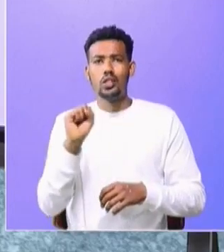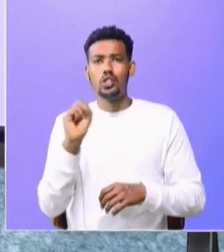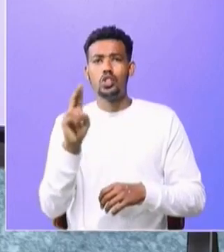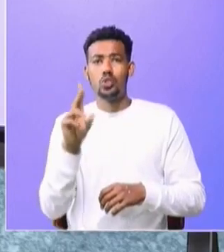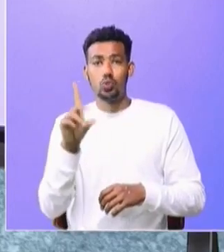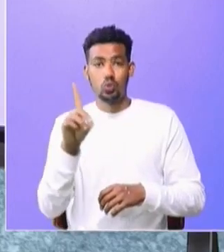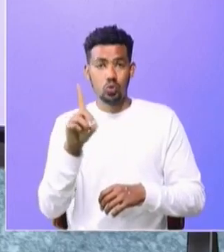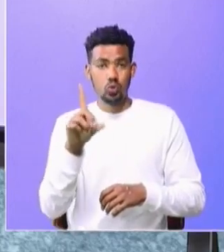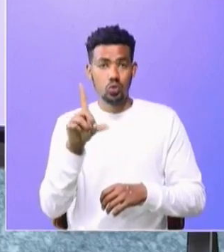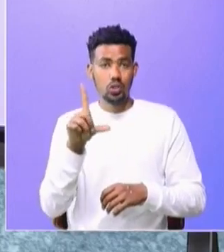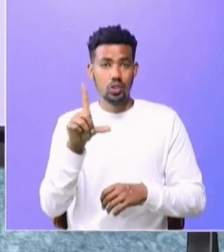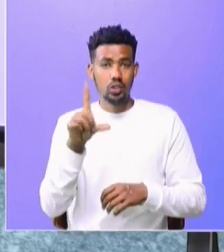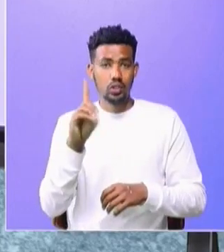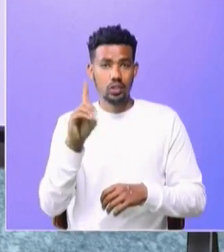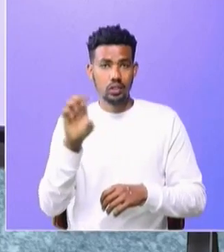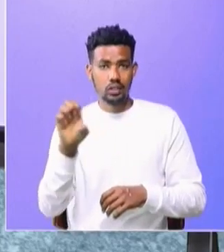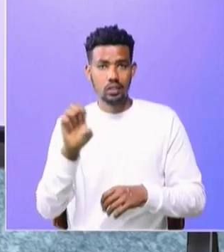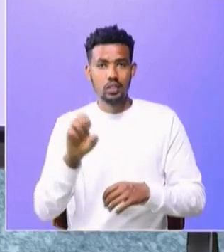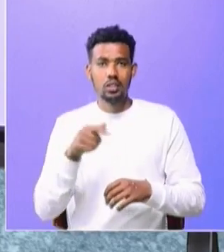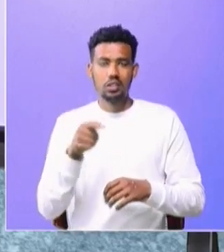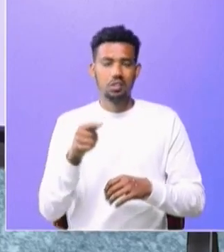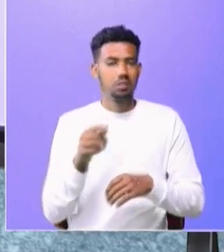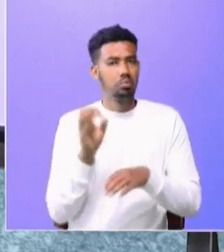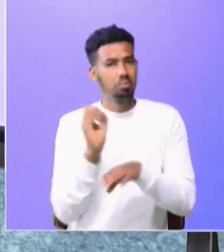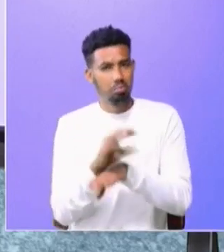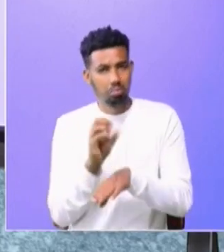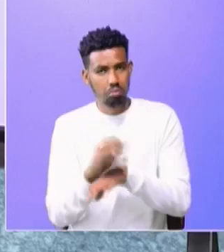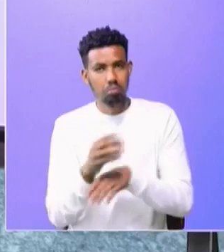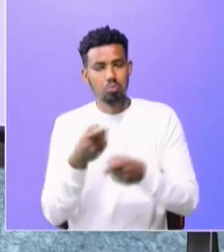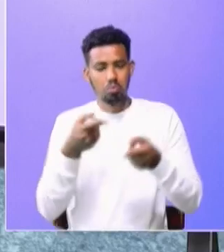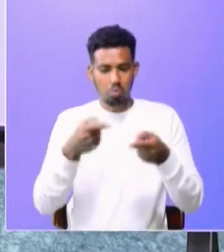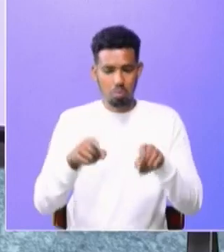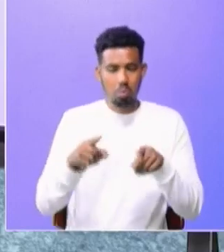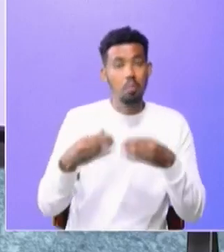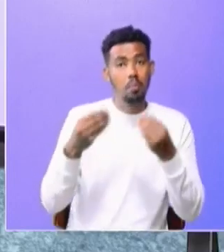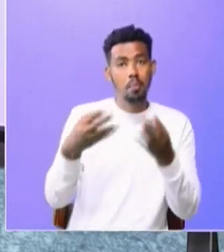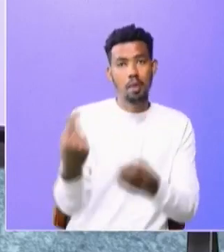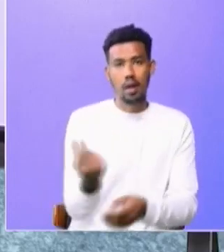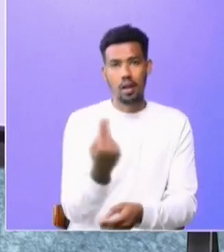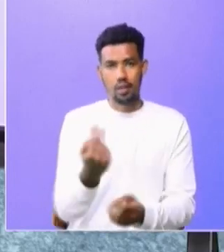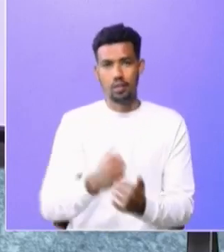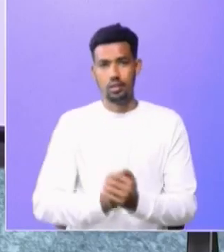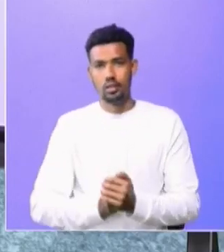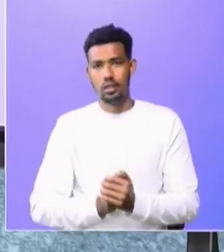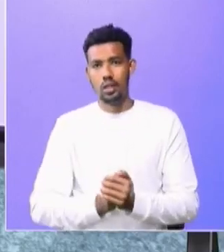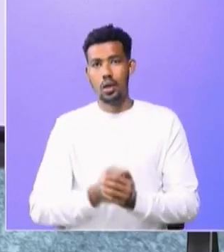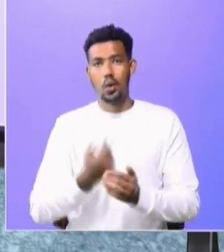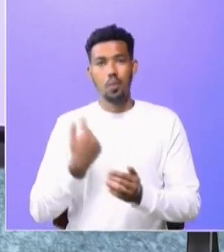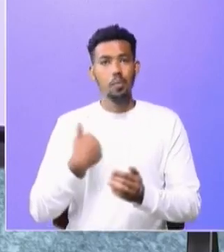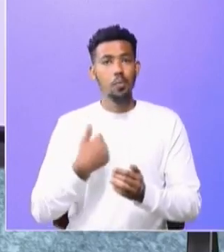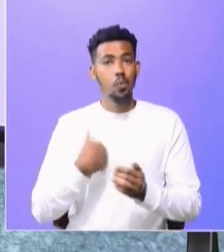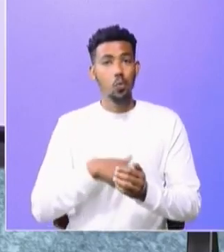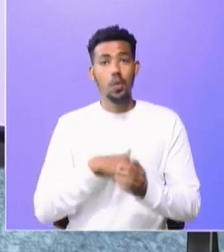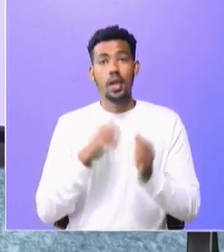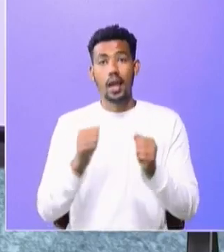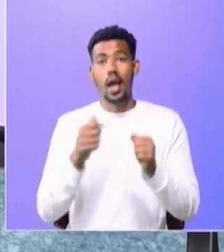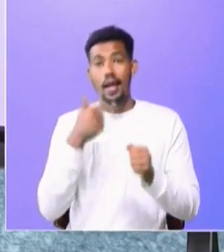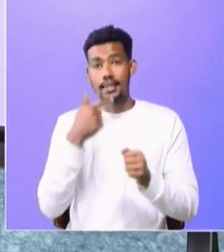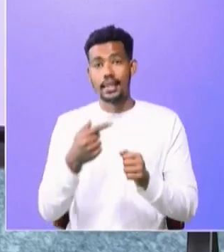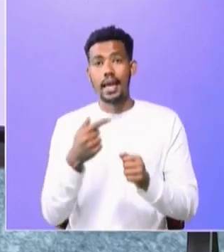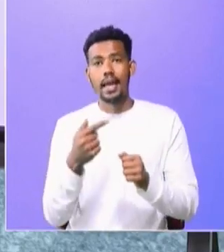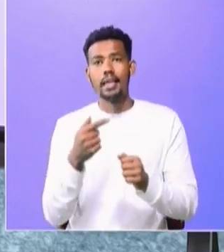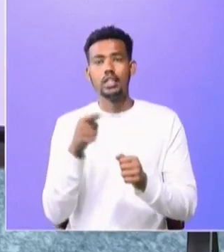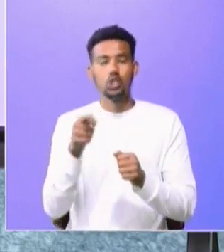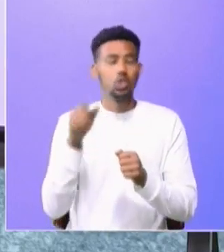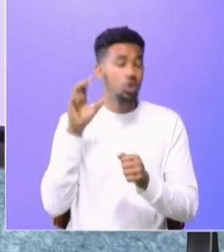advice, recommendation, and suggestion. For example, we can say by should, for example,